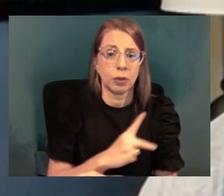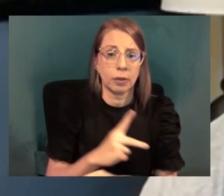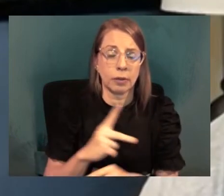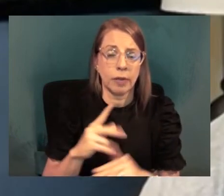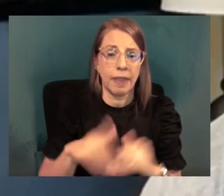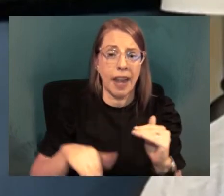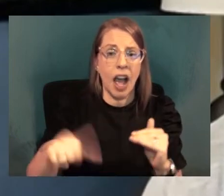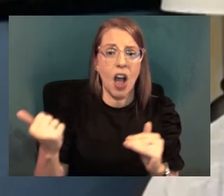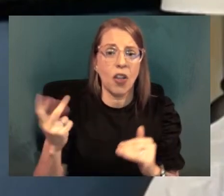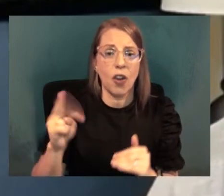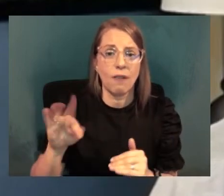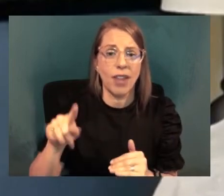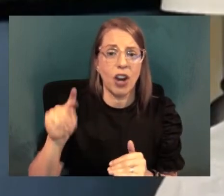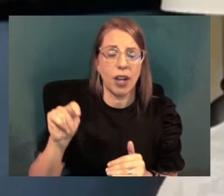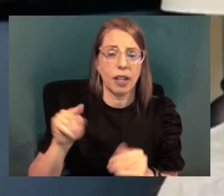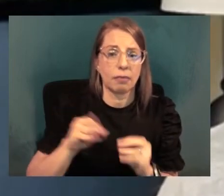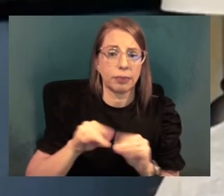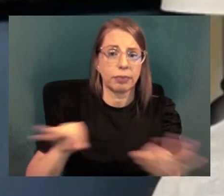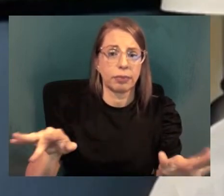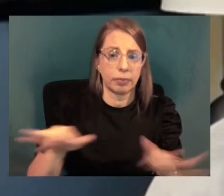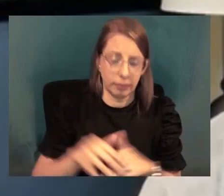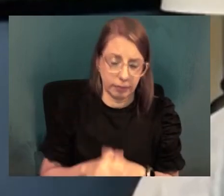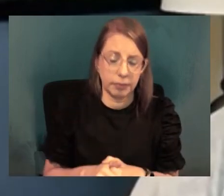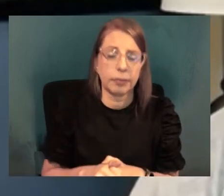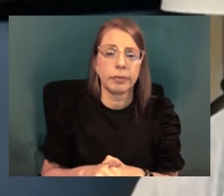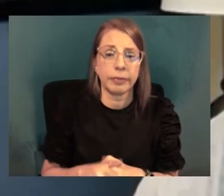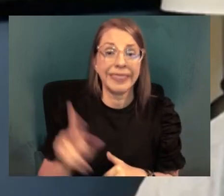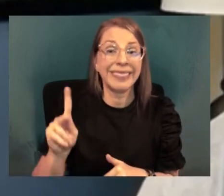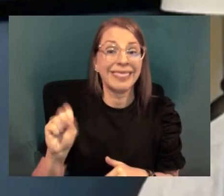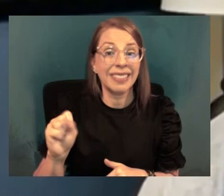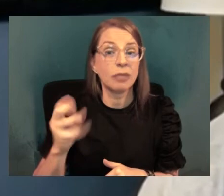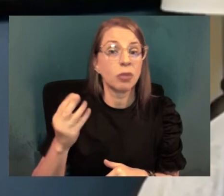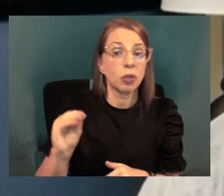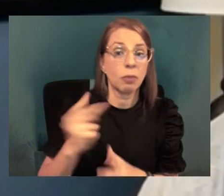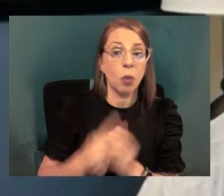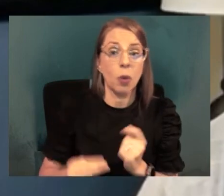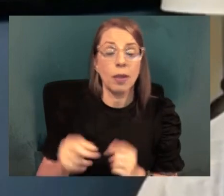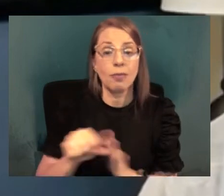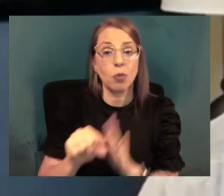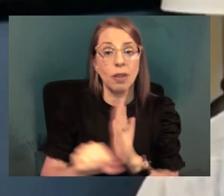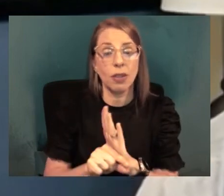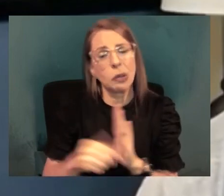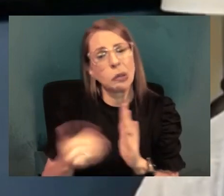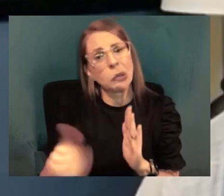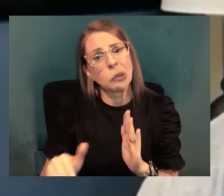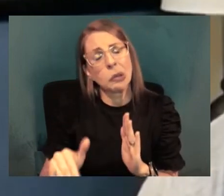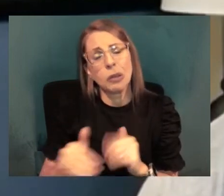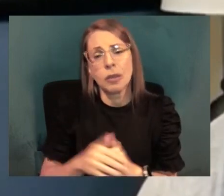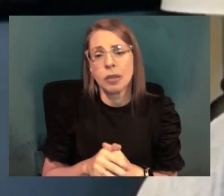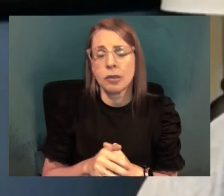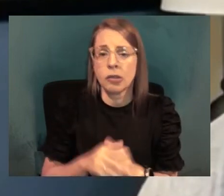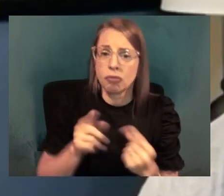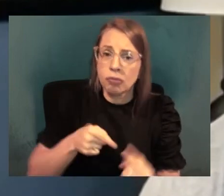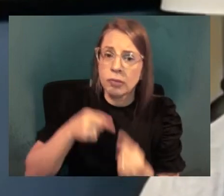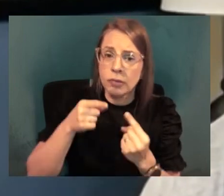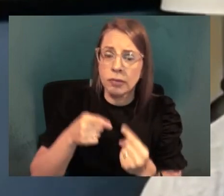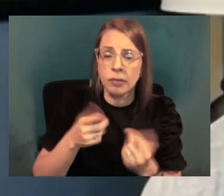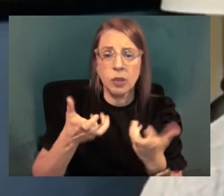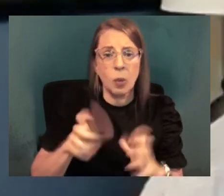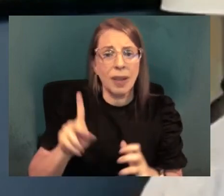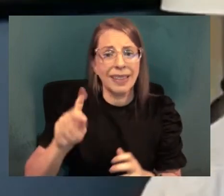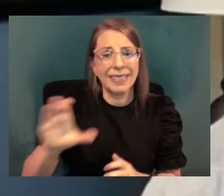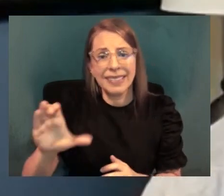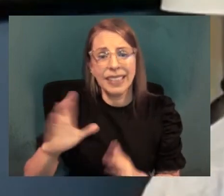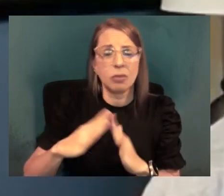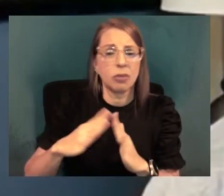variants circulating in Kansas and Missouri now. Springfield is going through some hard times. We don't want to go through that in our Kansas City